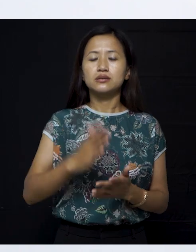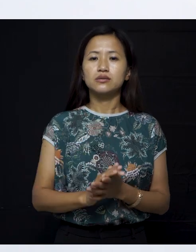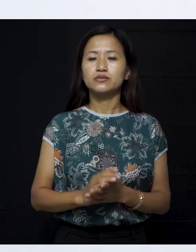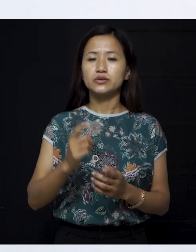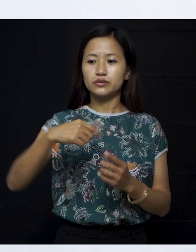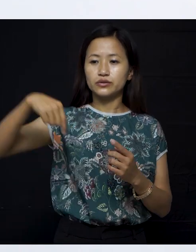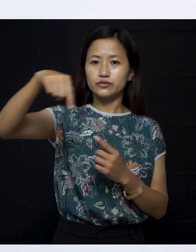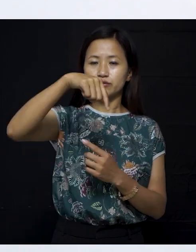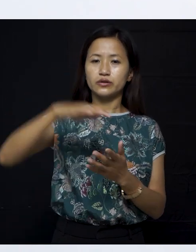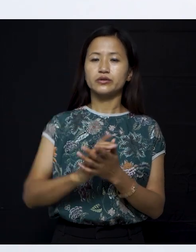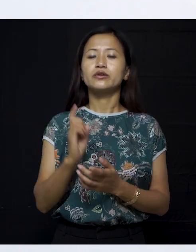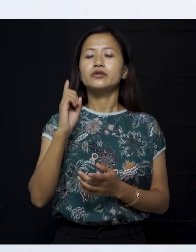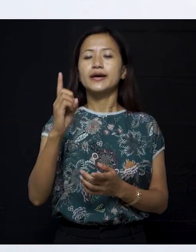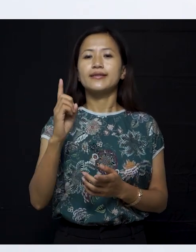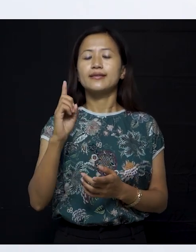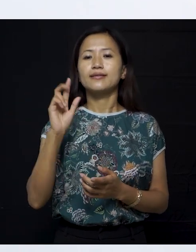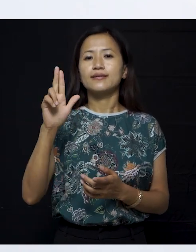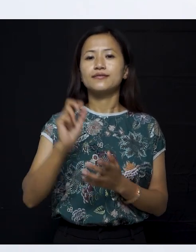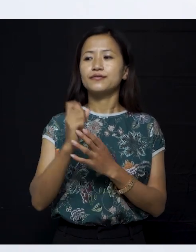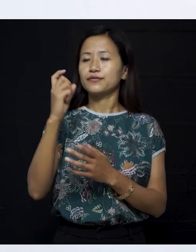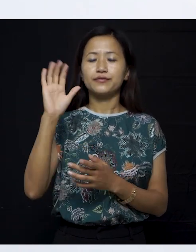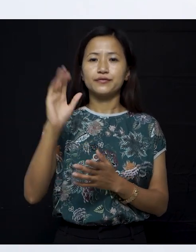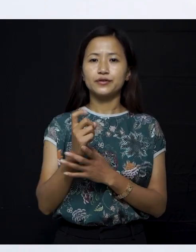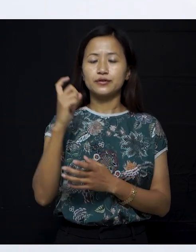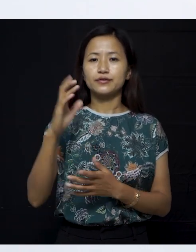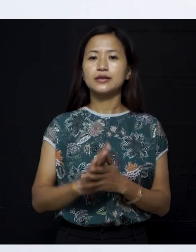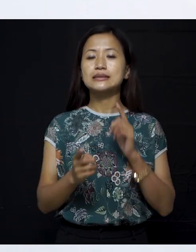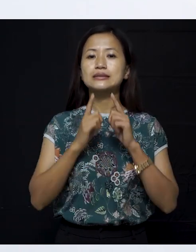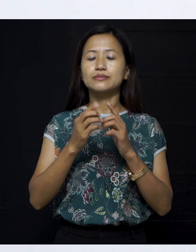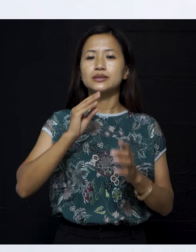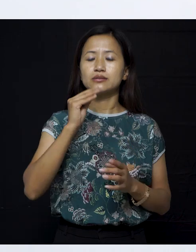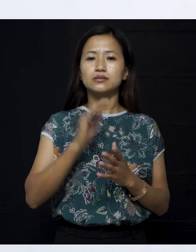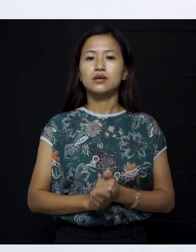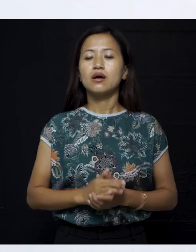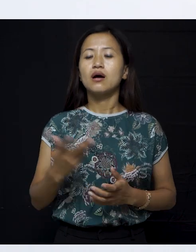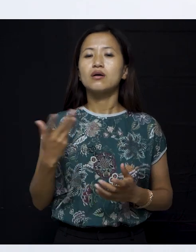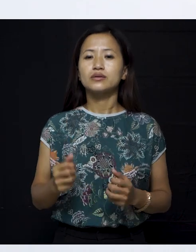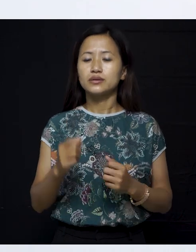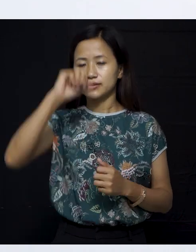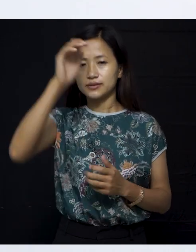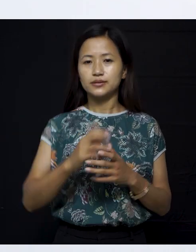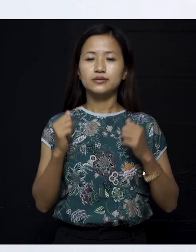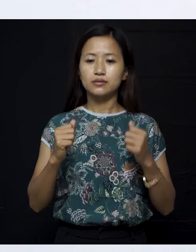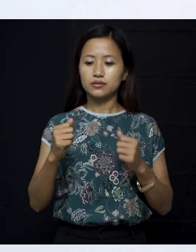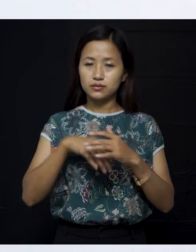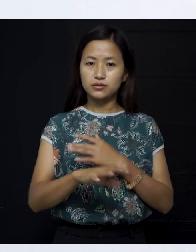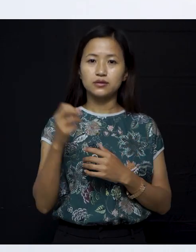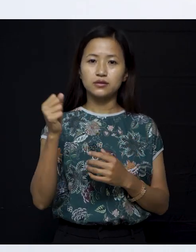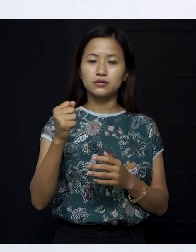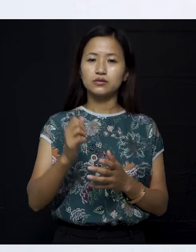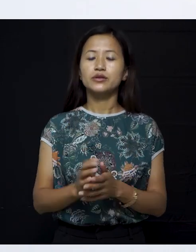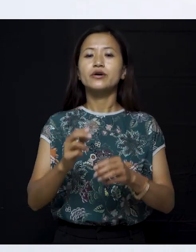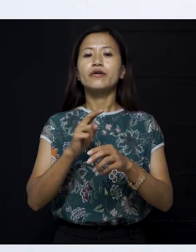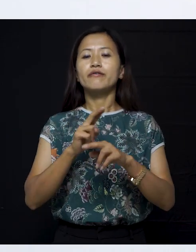the revolt of 1857, and I've also explained to you how India has struggled under the control of many